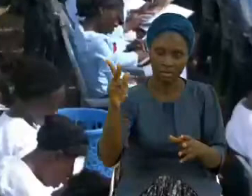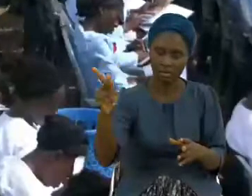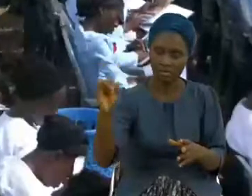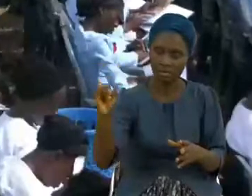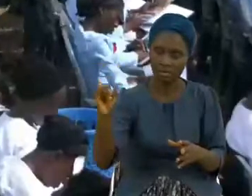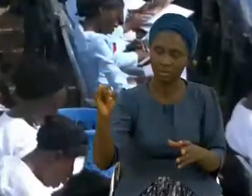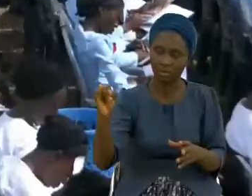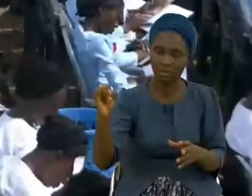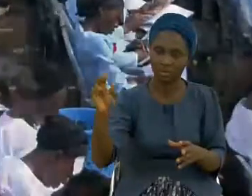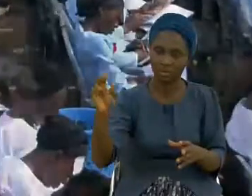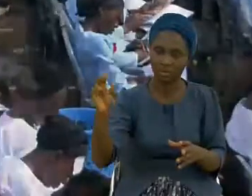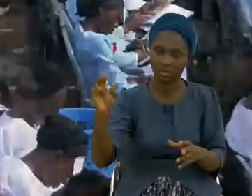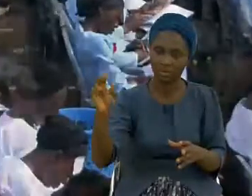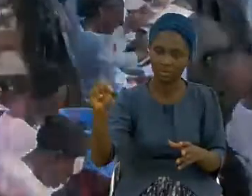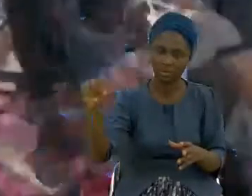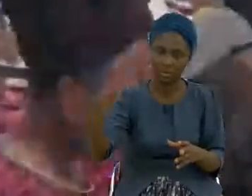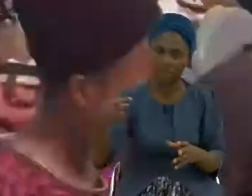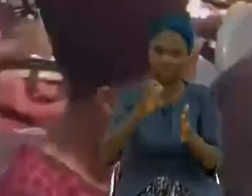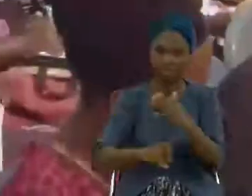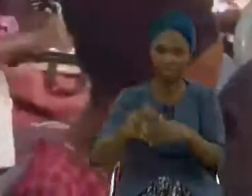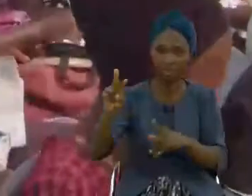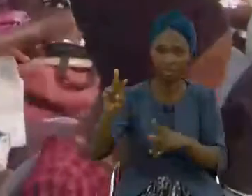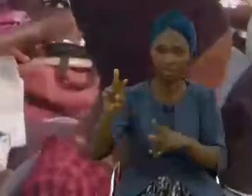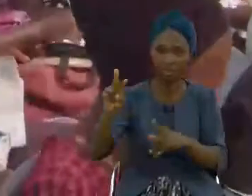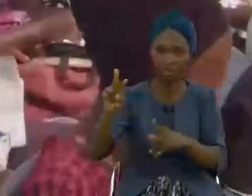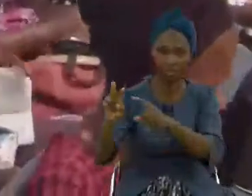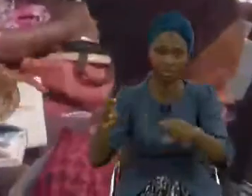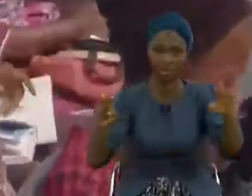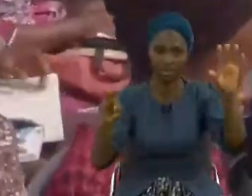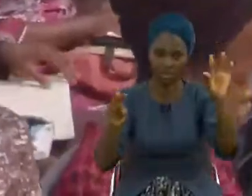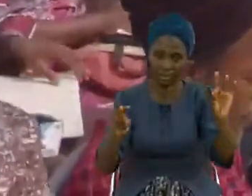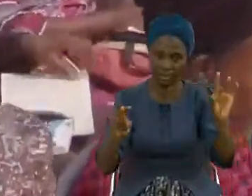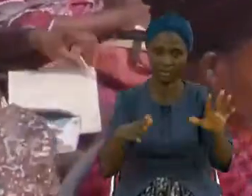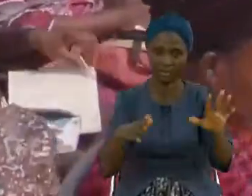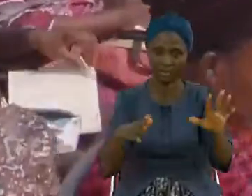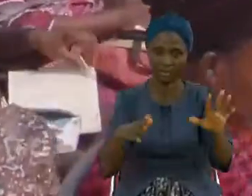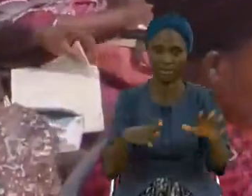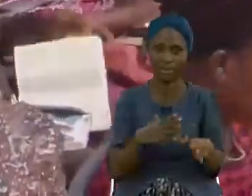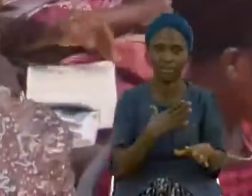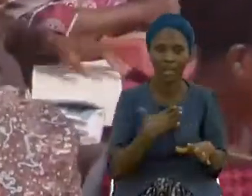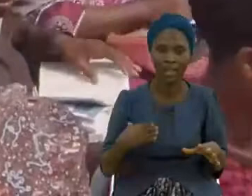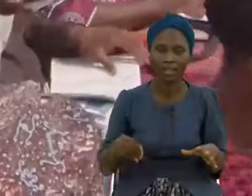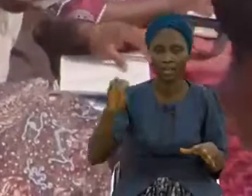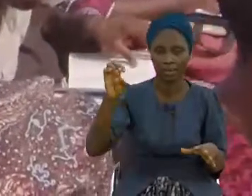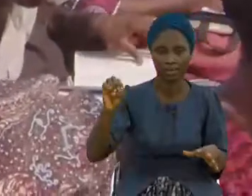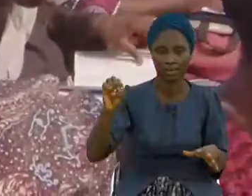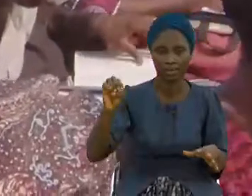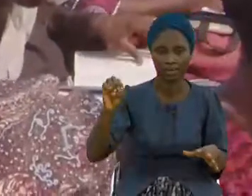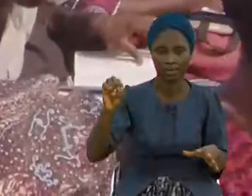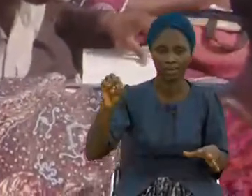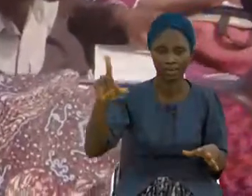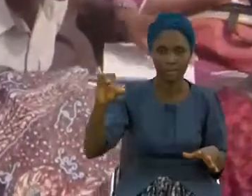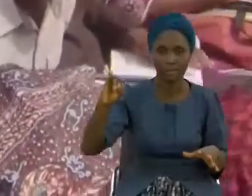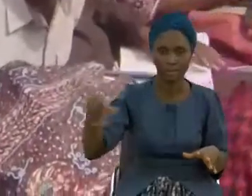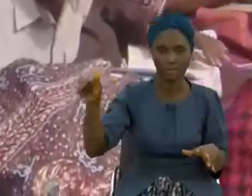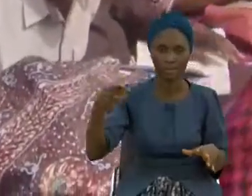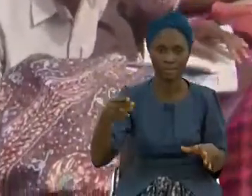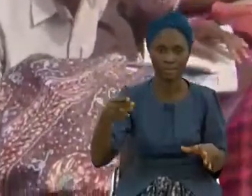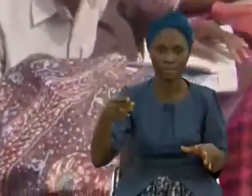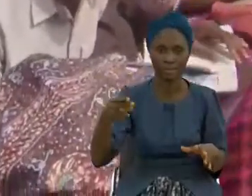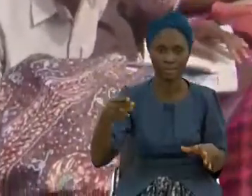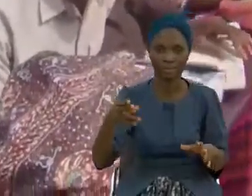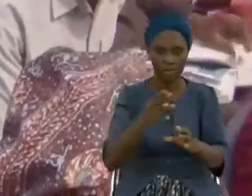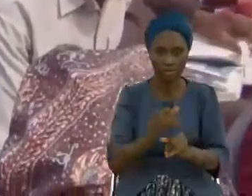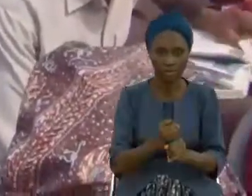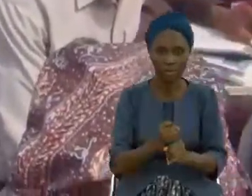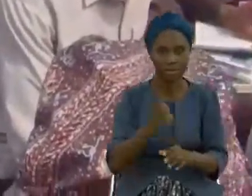elijah duke is manchew and erupted together and